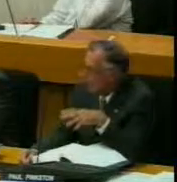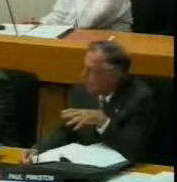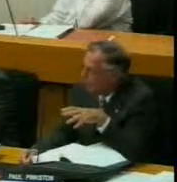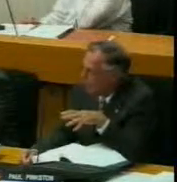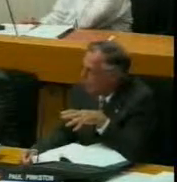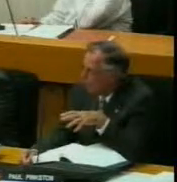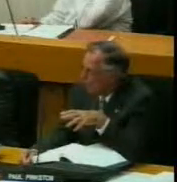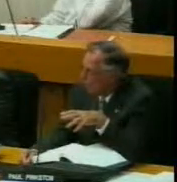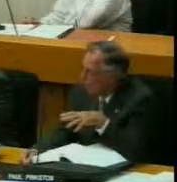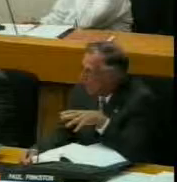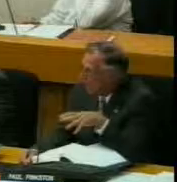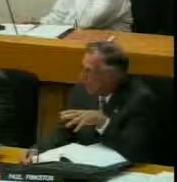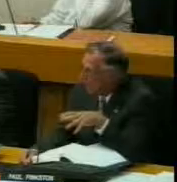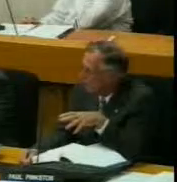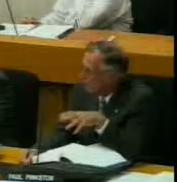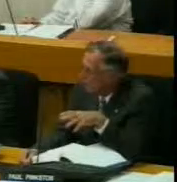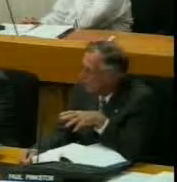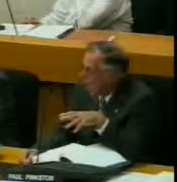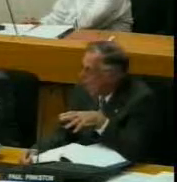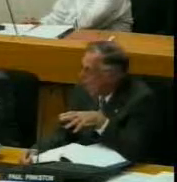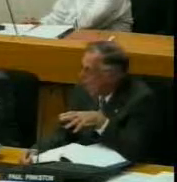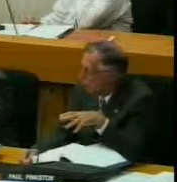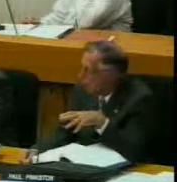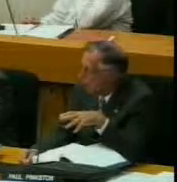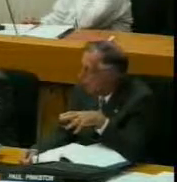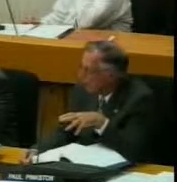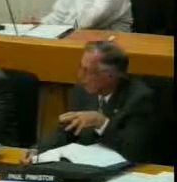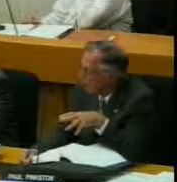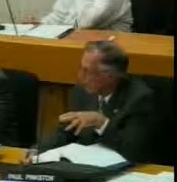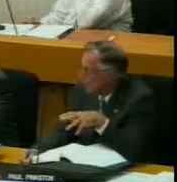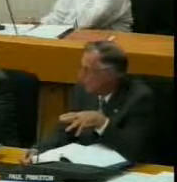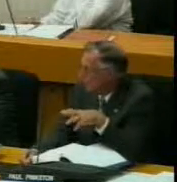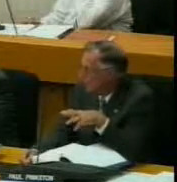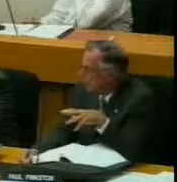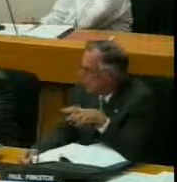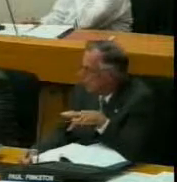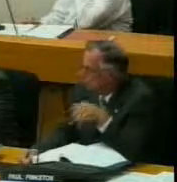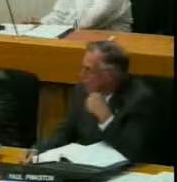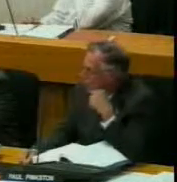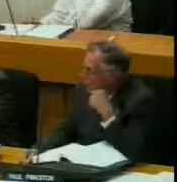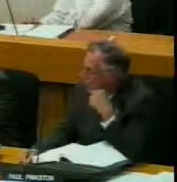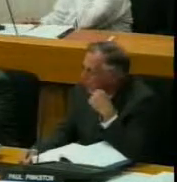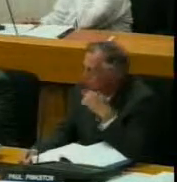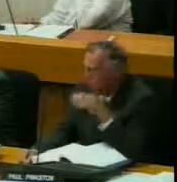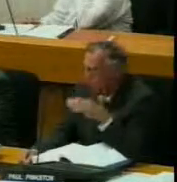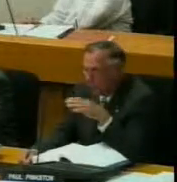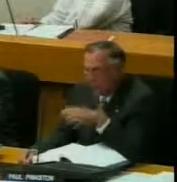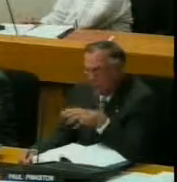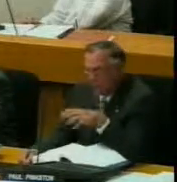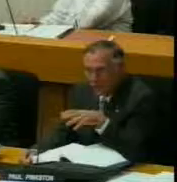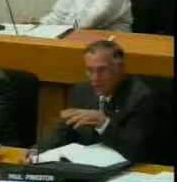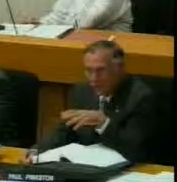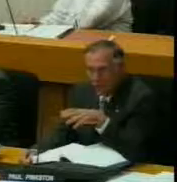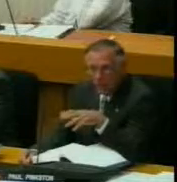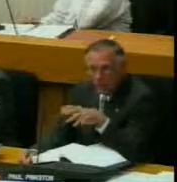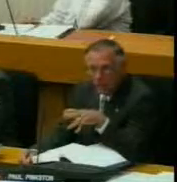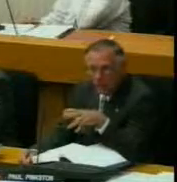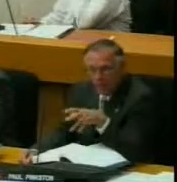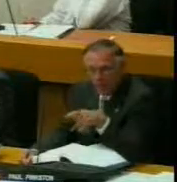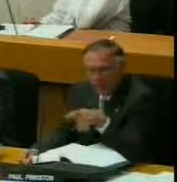meet their agreements, that it comes back to us. Maybe we need to move our agreements up a little faster and put in there that they